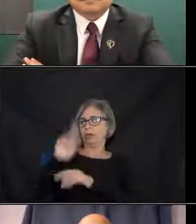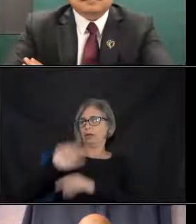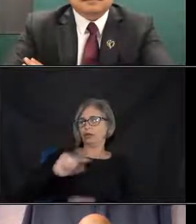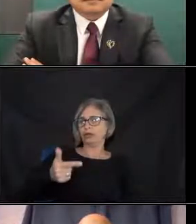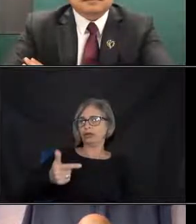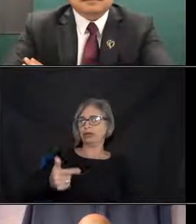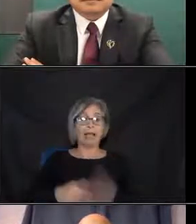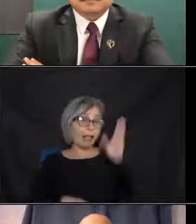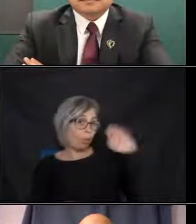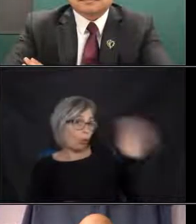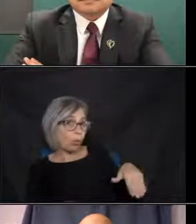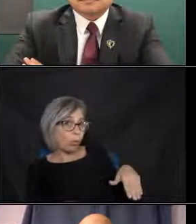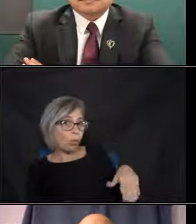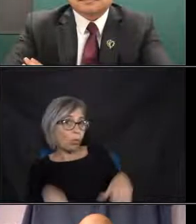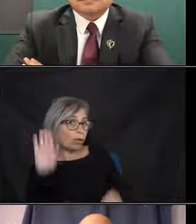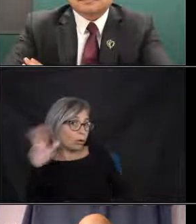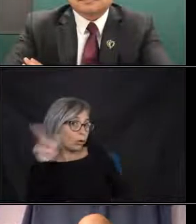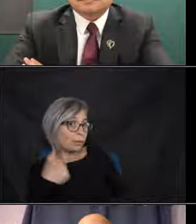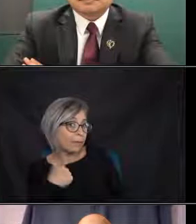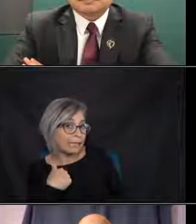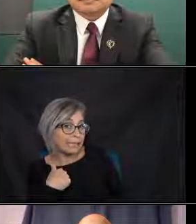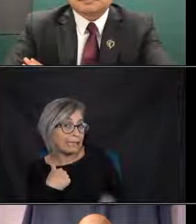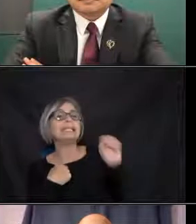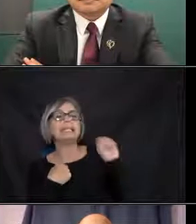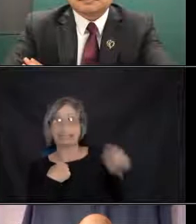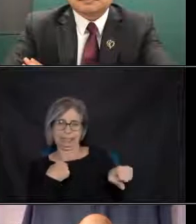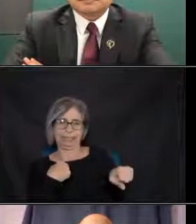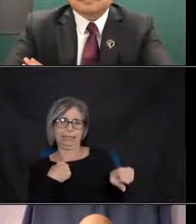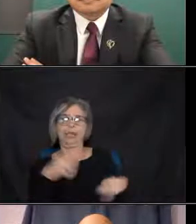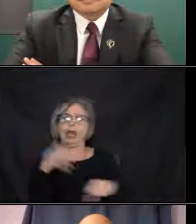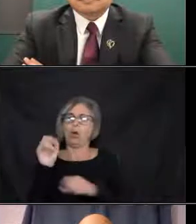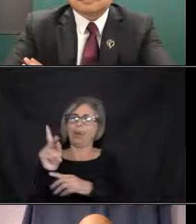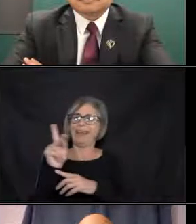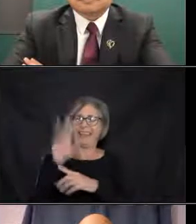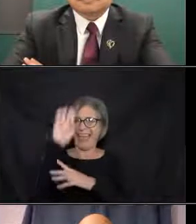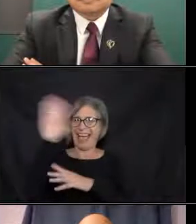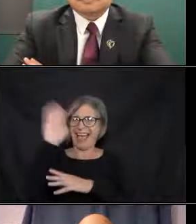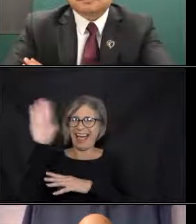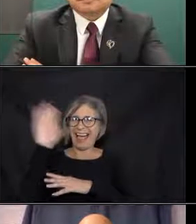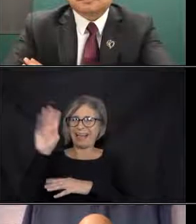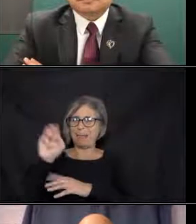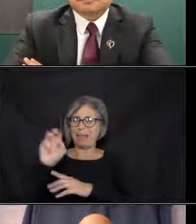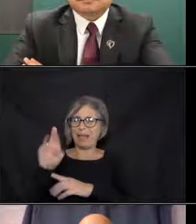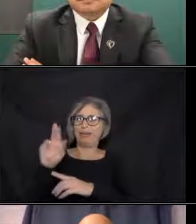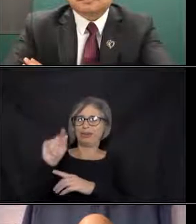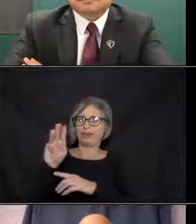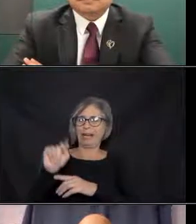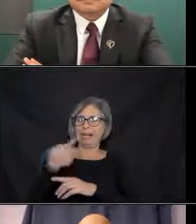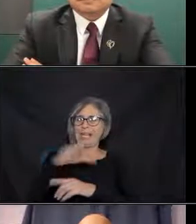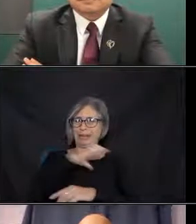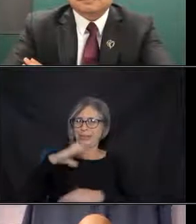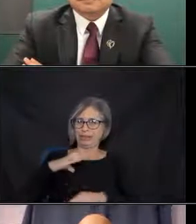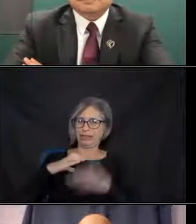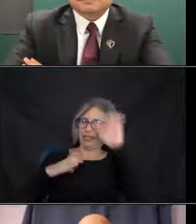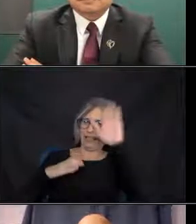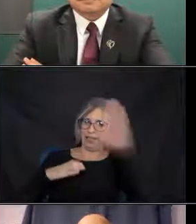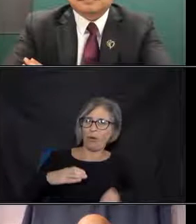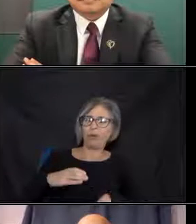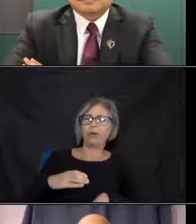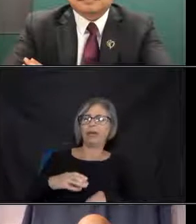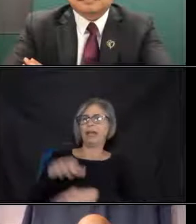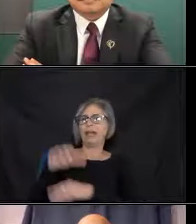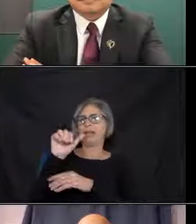Hello. Hello. Can you hear me? We can. Okay. Hi, Mayor Grant and City Commission. Alexandra